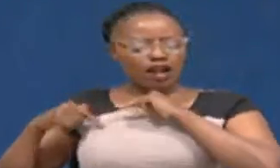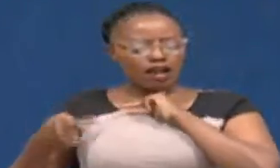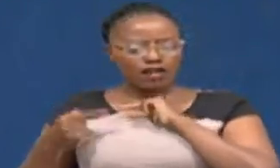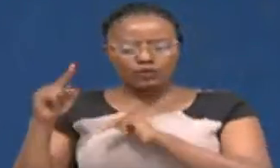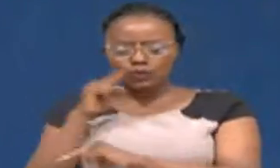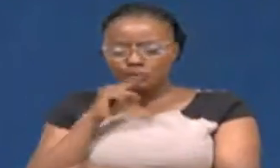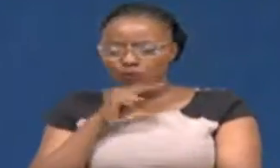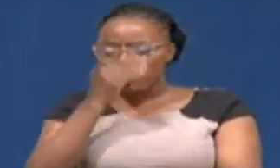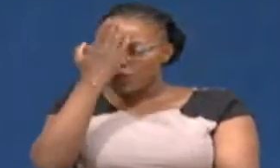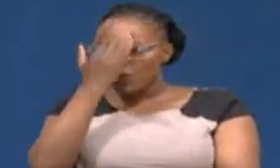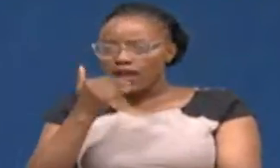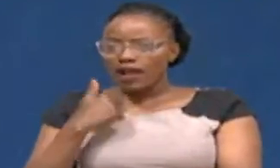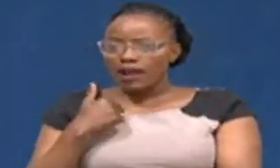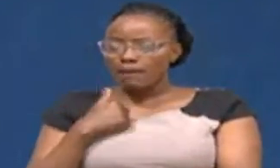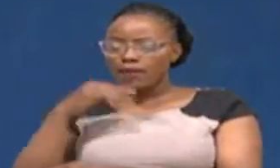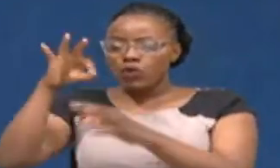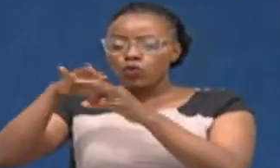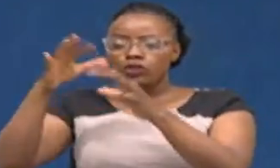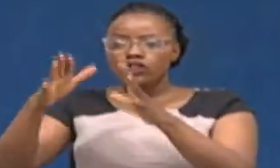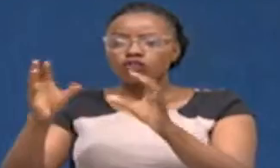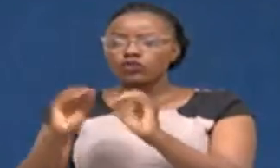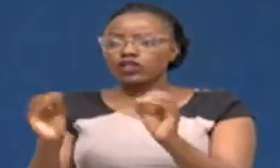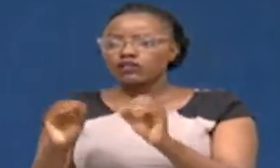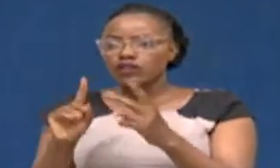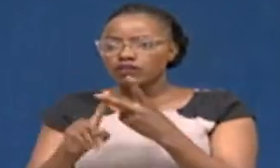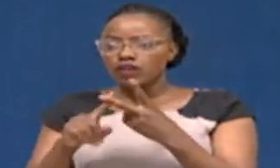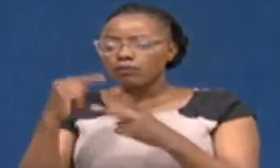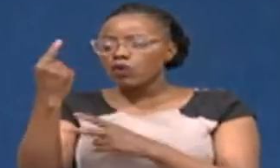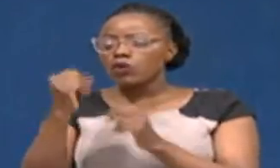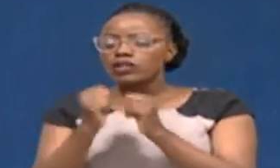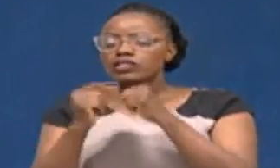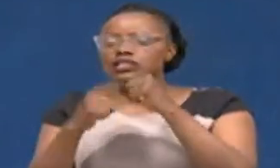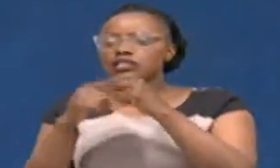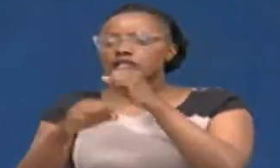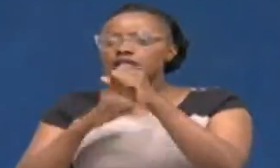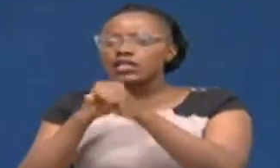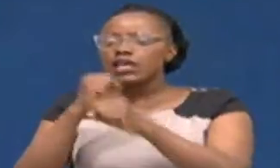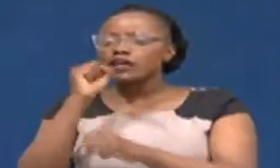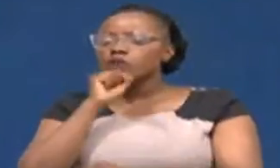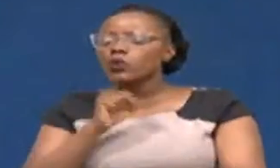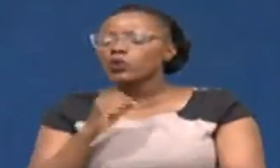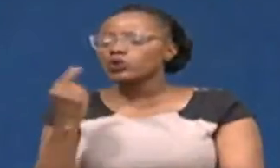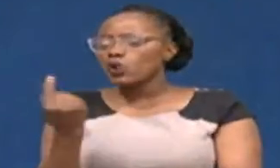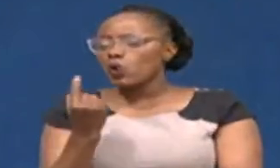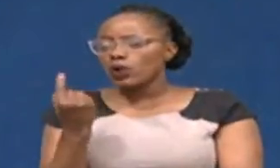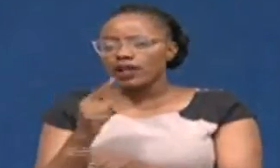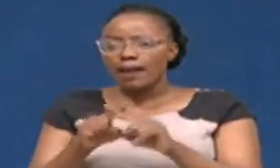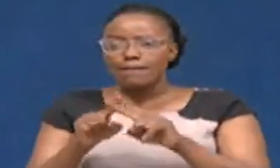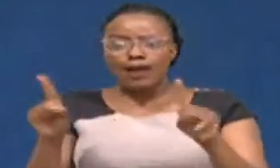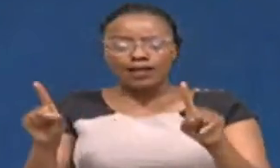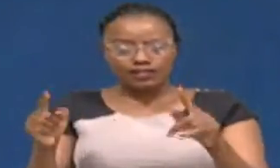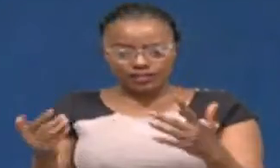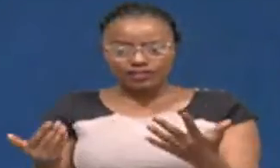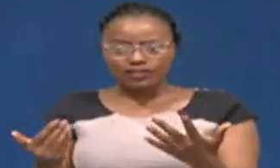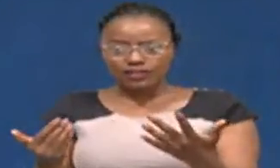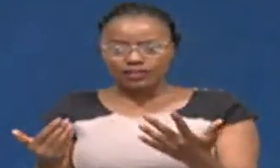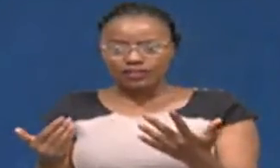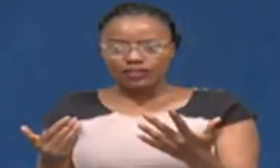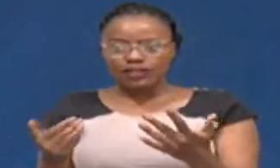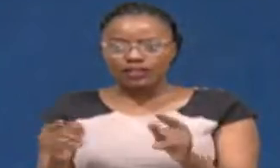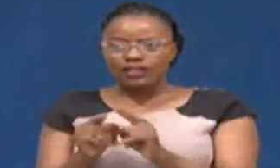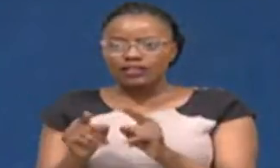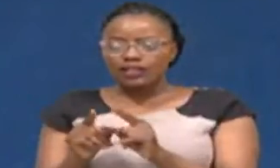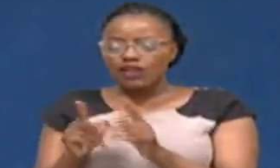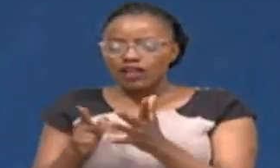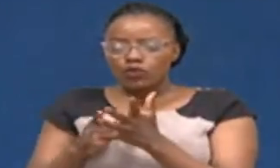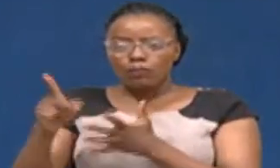time, I was not a voter. I was only 16. But I had to pay